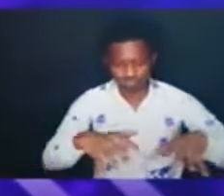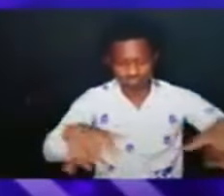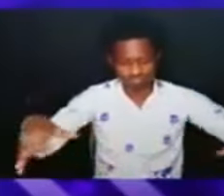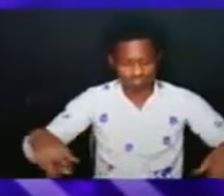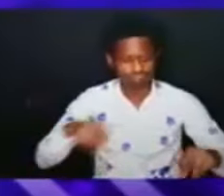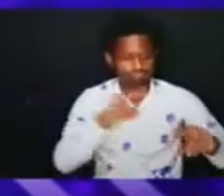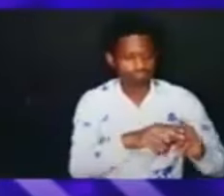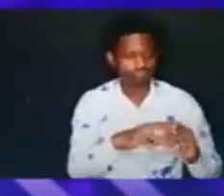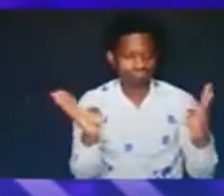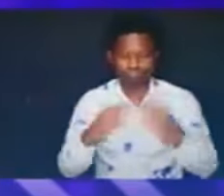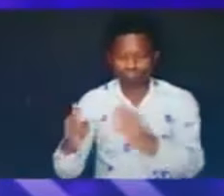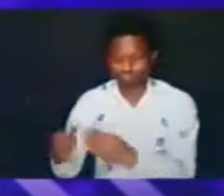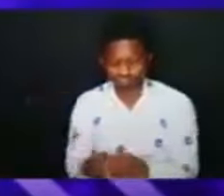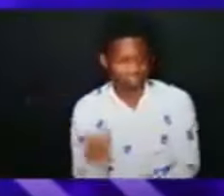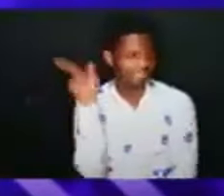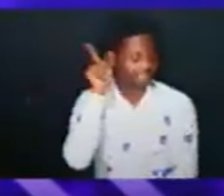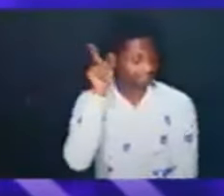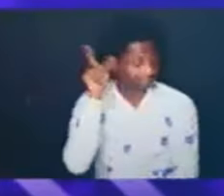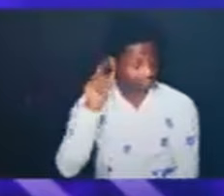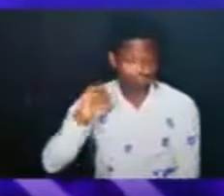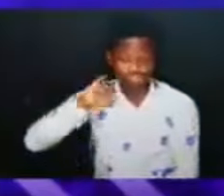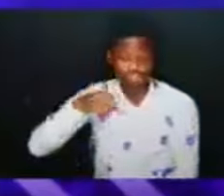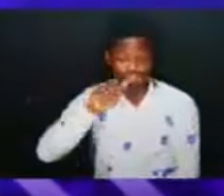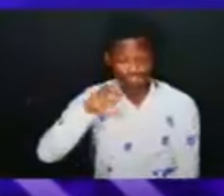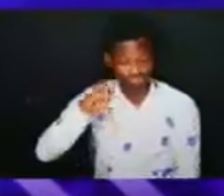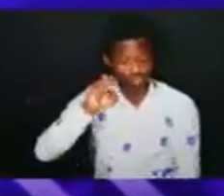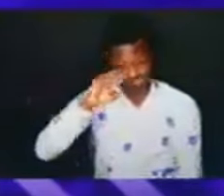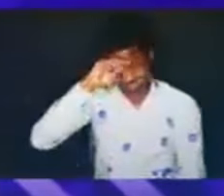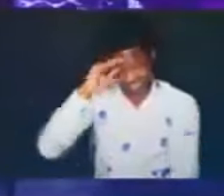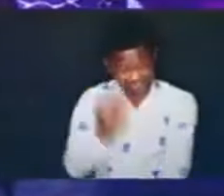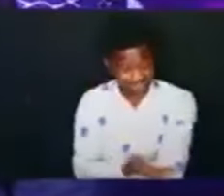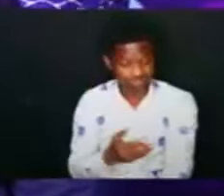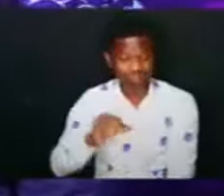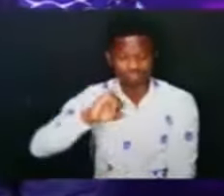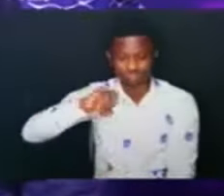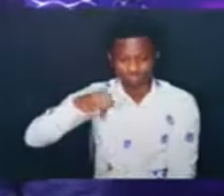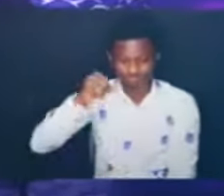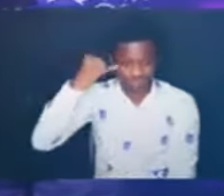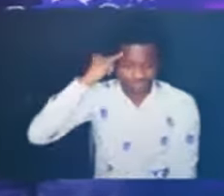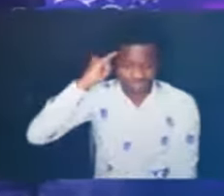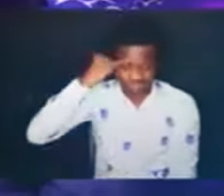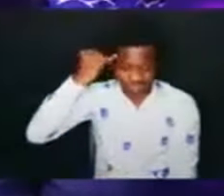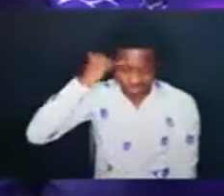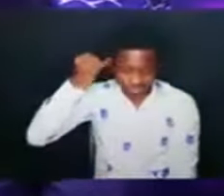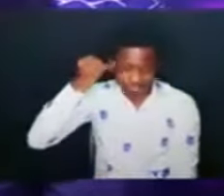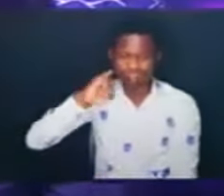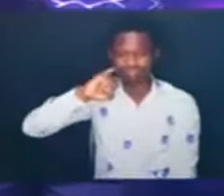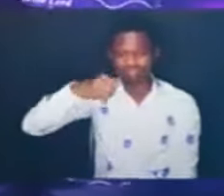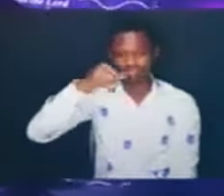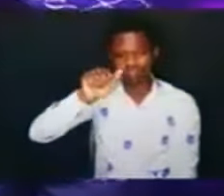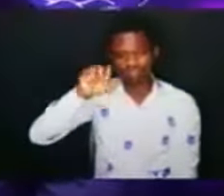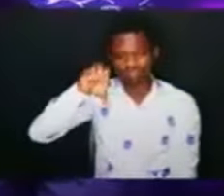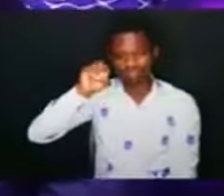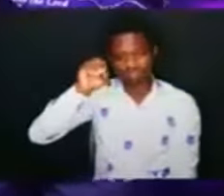"Assemble and listen, sons of Jacob, listen to your father Israel." Jacob ma munsia na